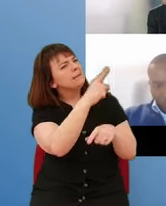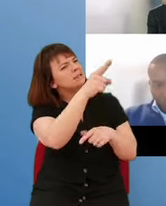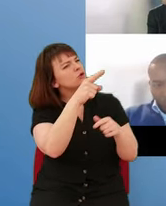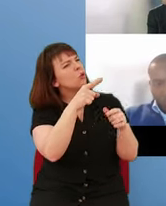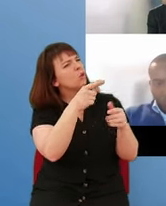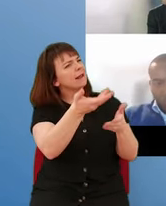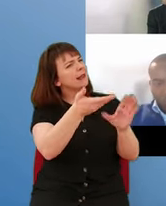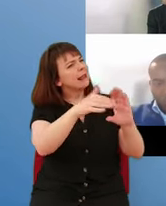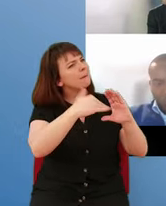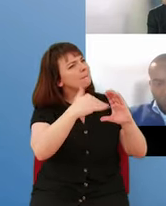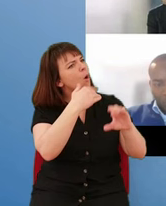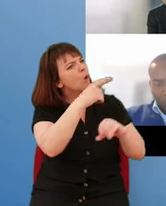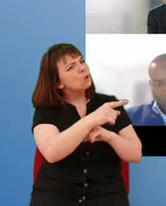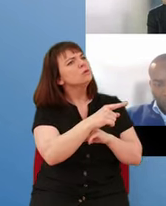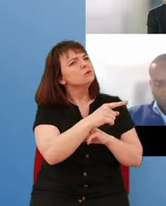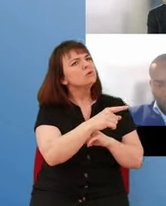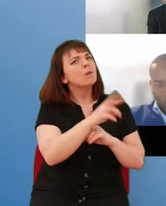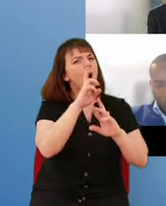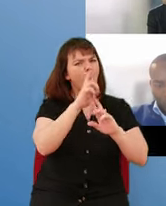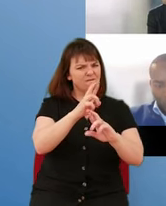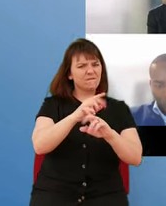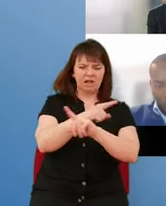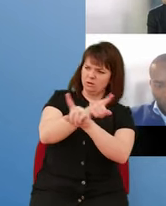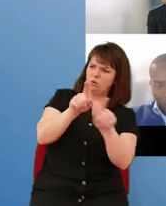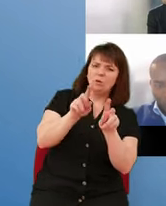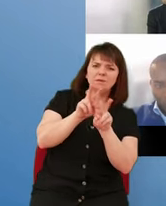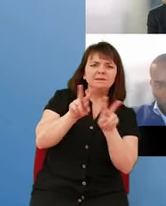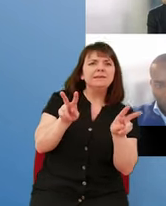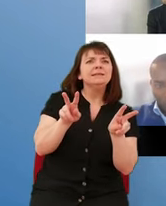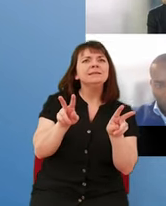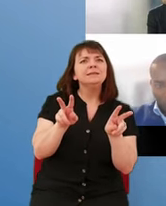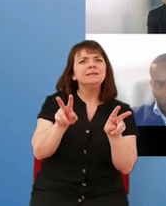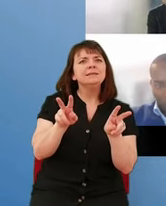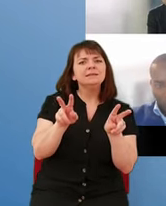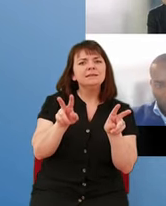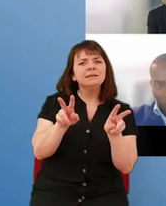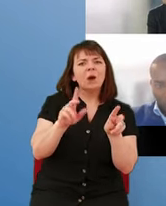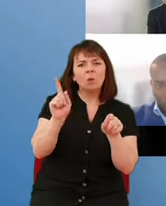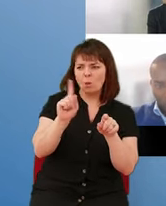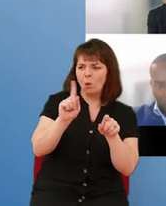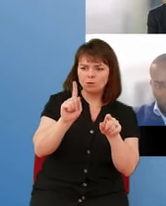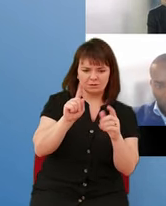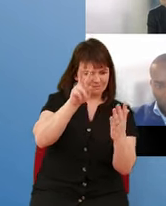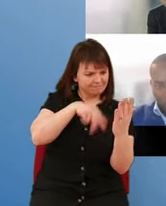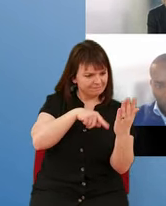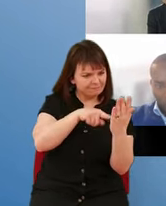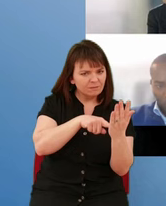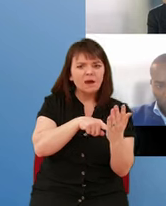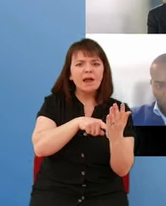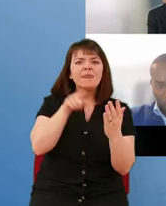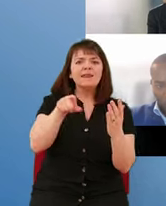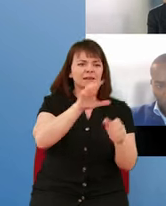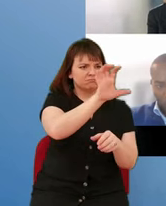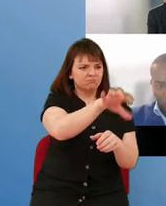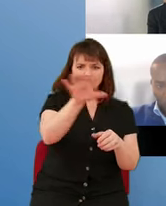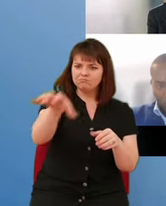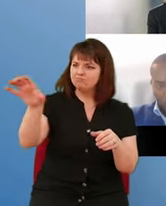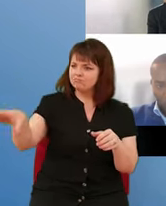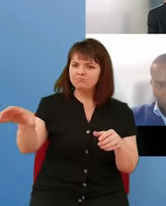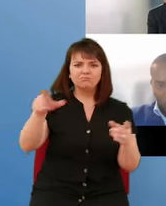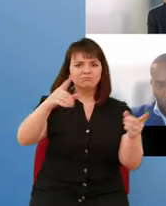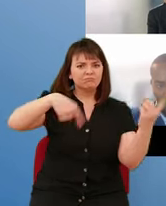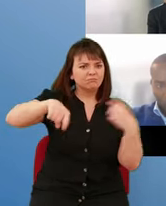focusing on, and very happy that we can discuss that further in the confidential part